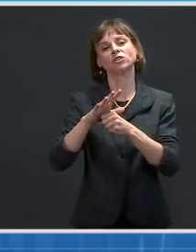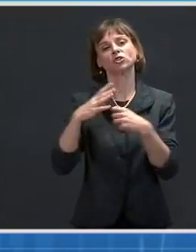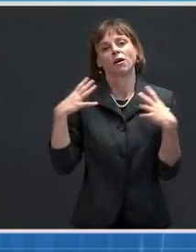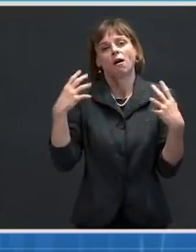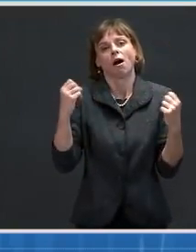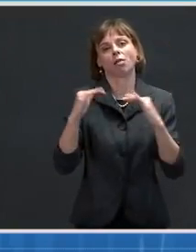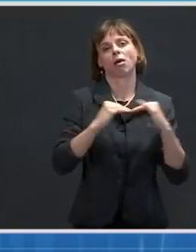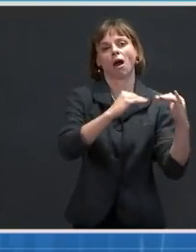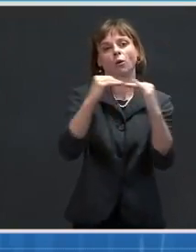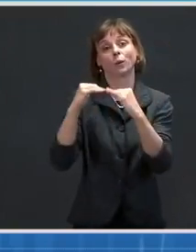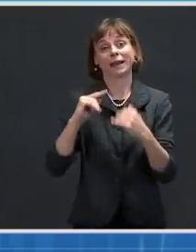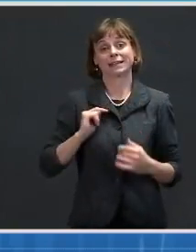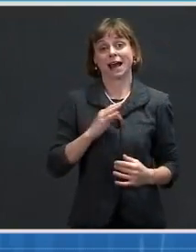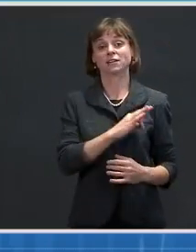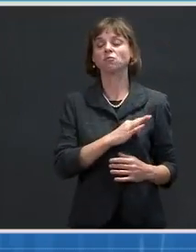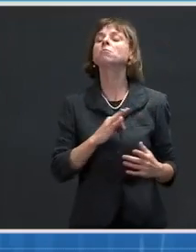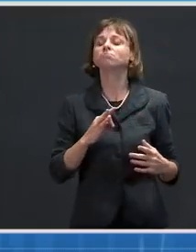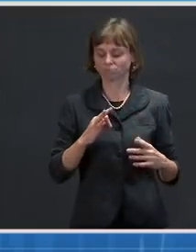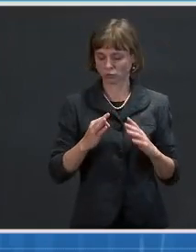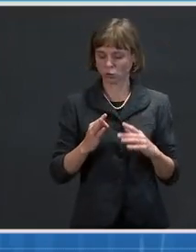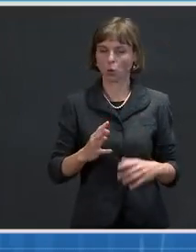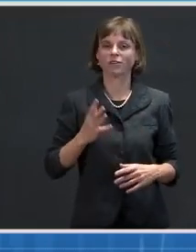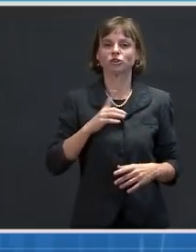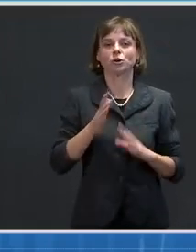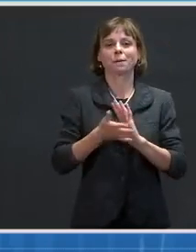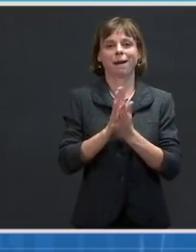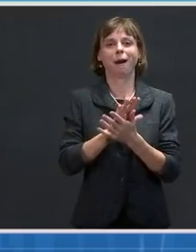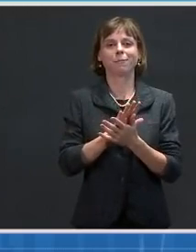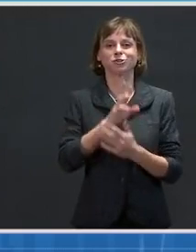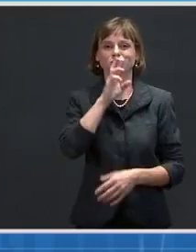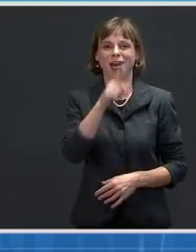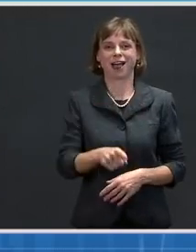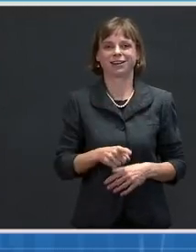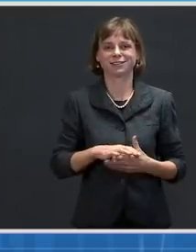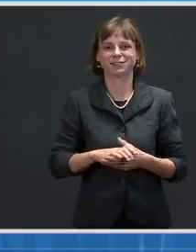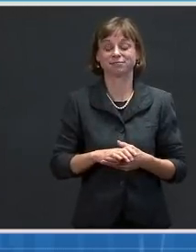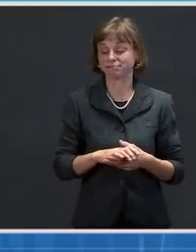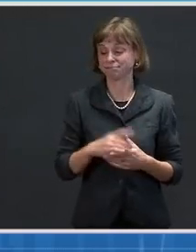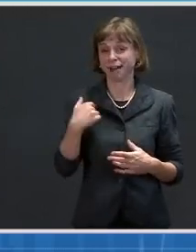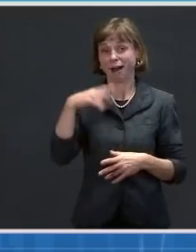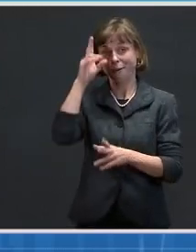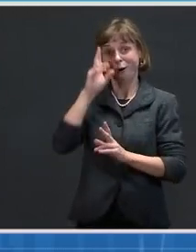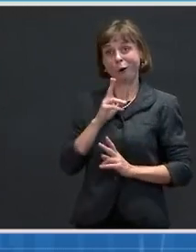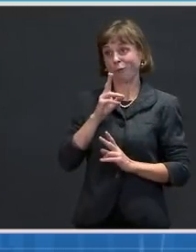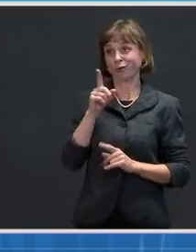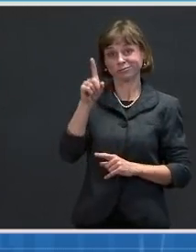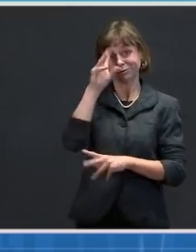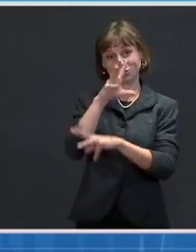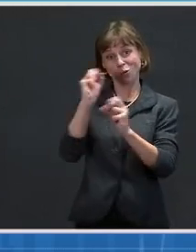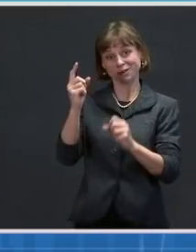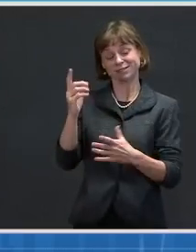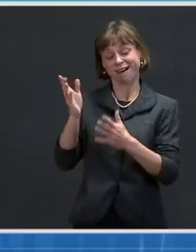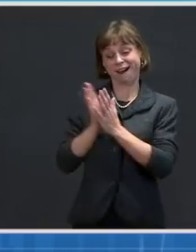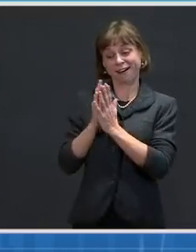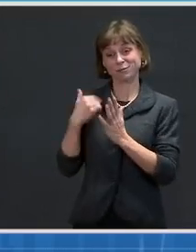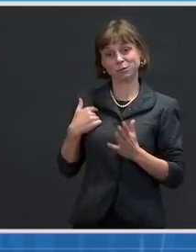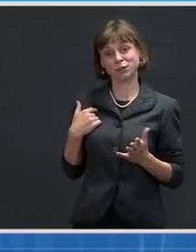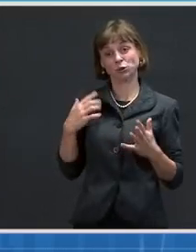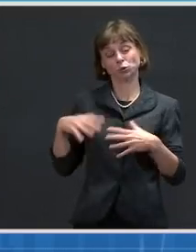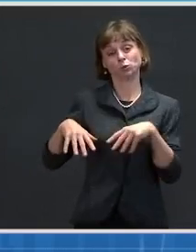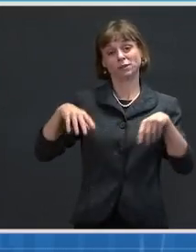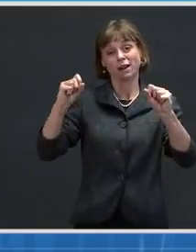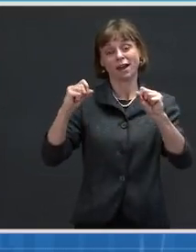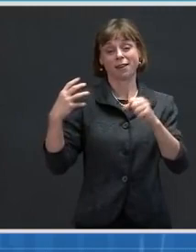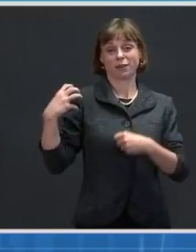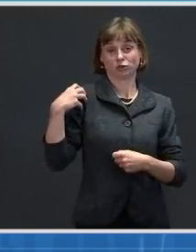reality. Not only am I humbled and honored that President Biden has asked me to serve as the chair of this COVID-19 Health Equity Task